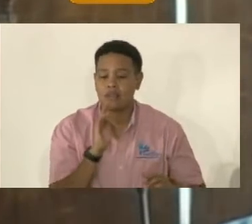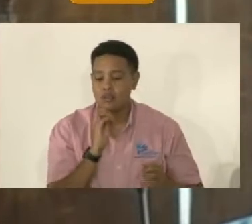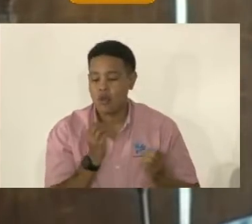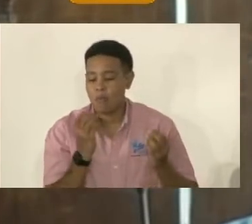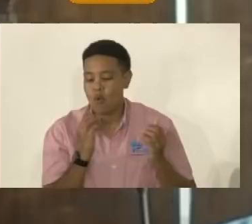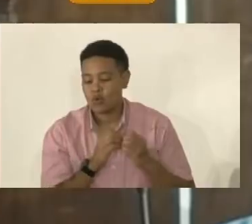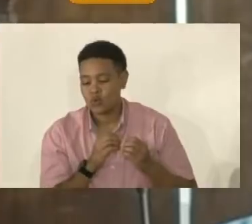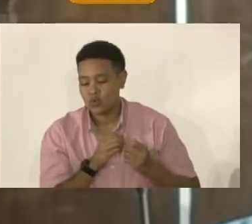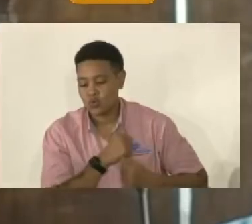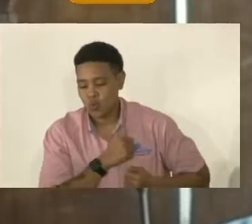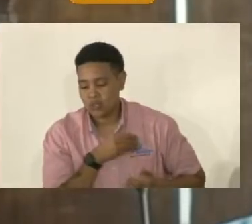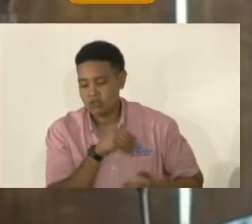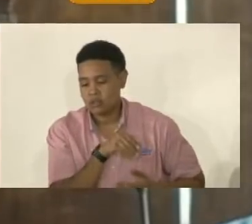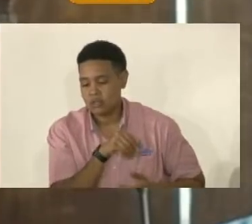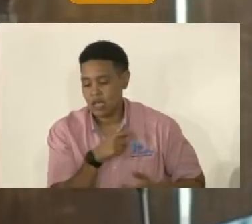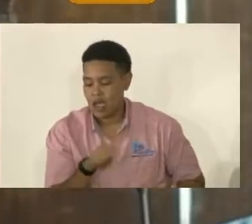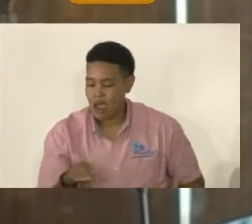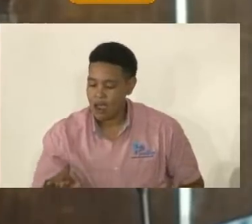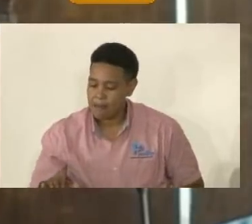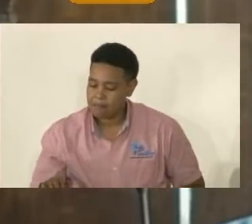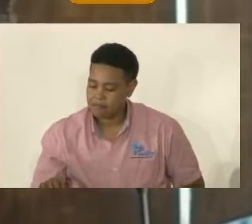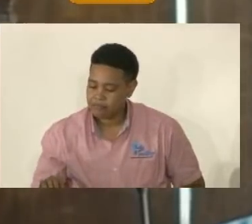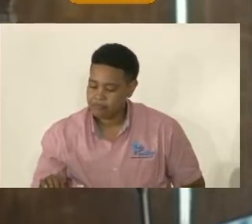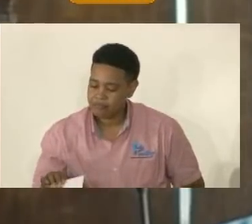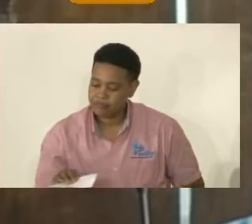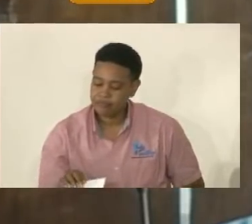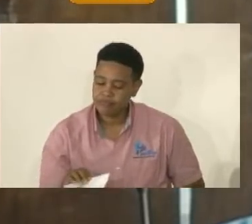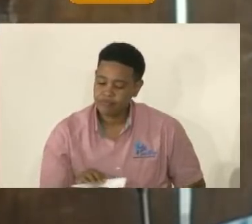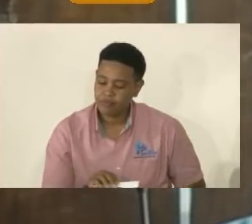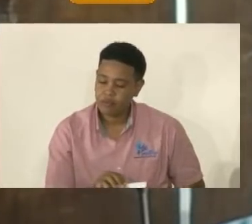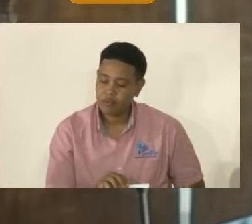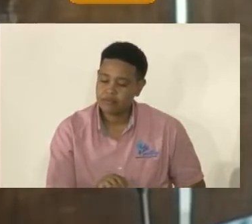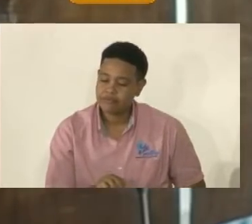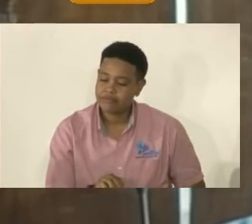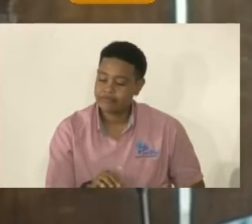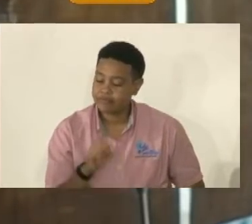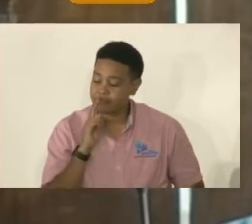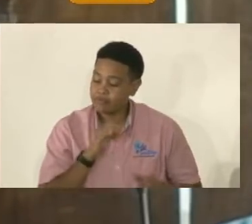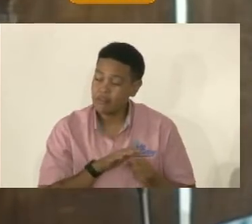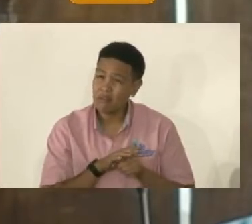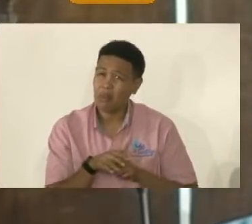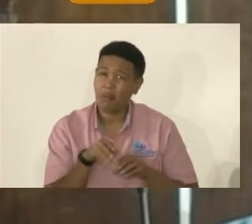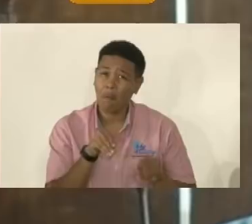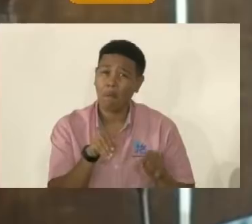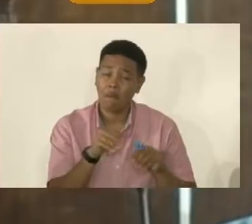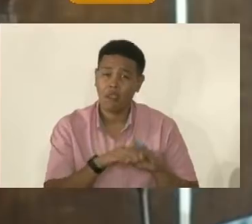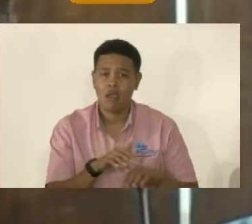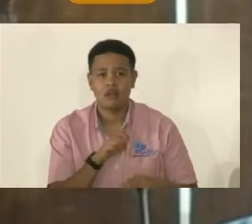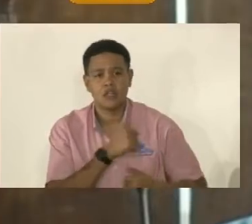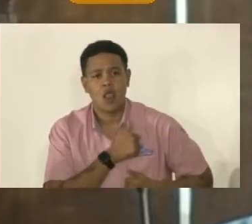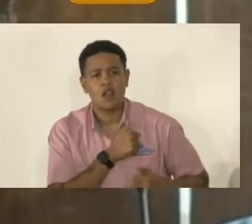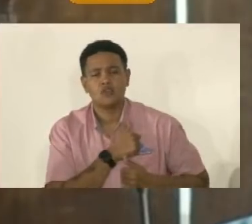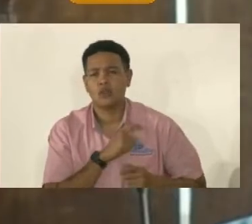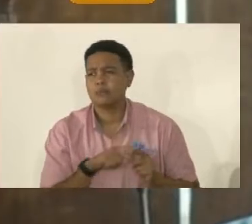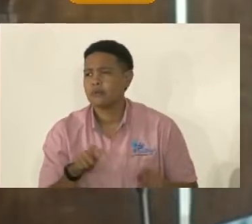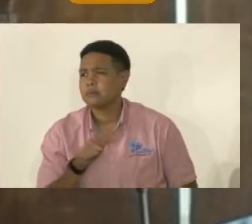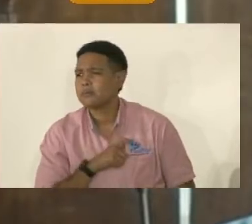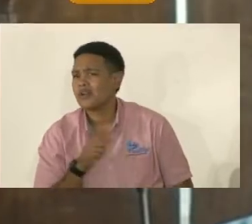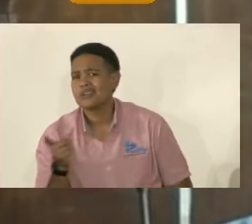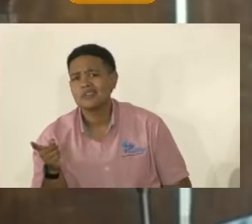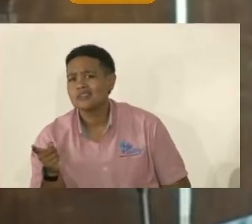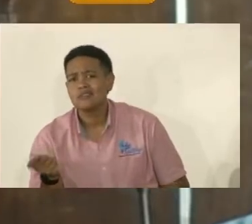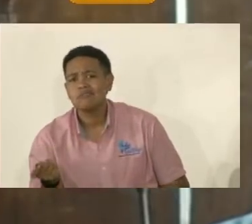soldiers. The excessive spending on the Jamaica Defense Force, while not